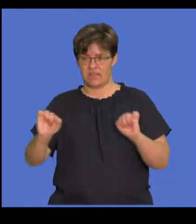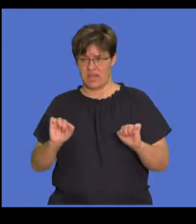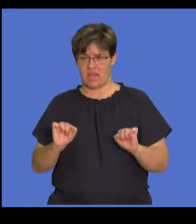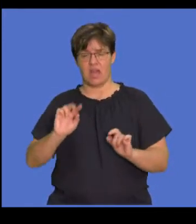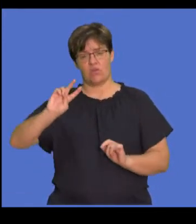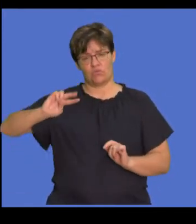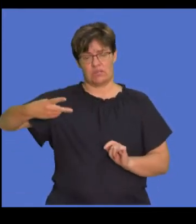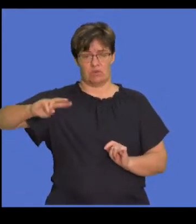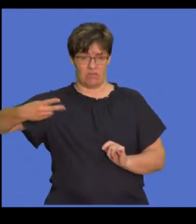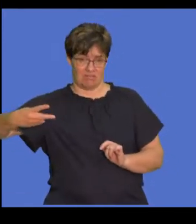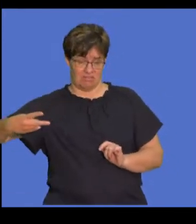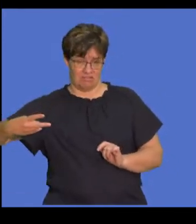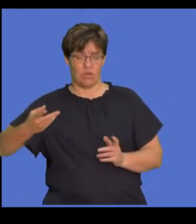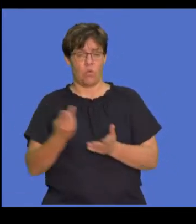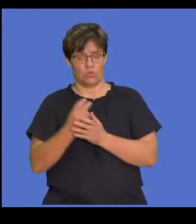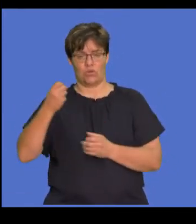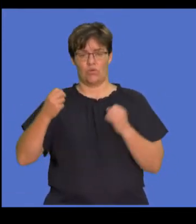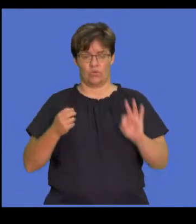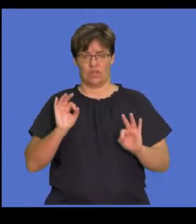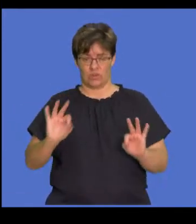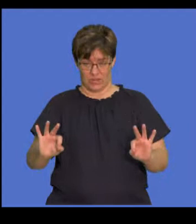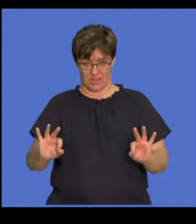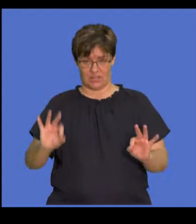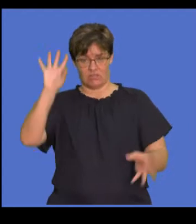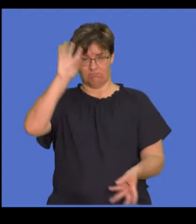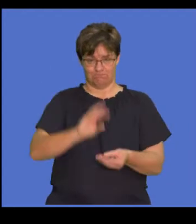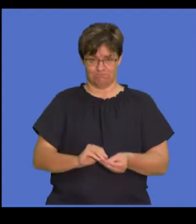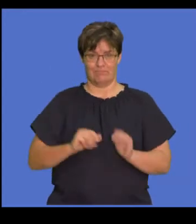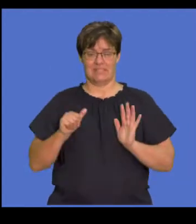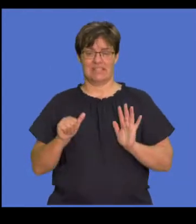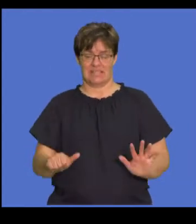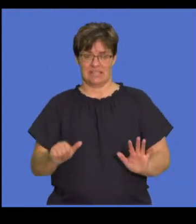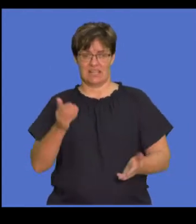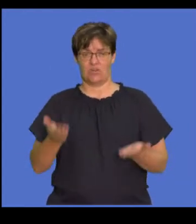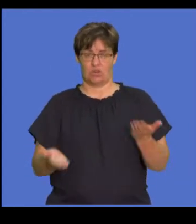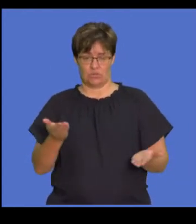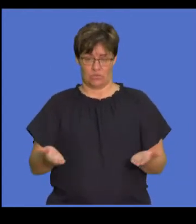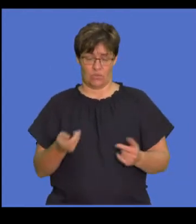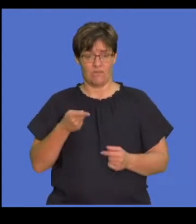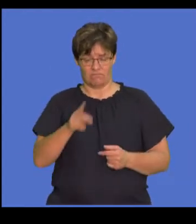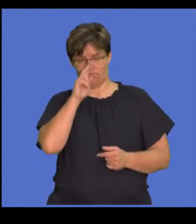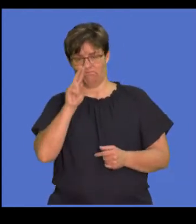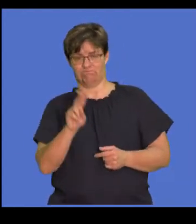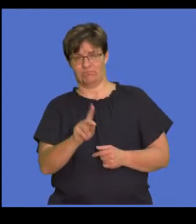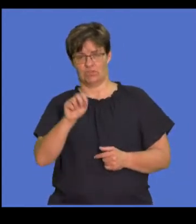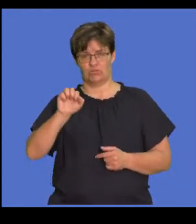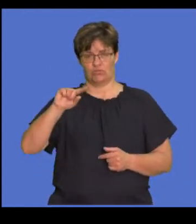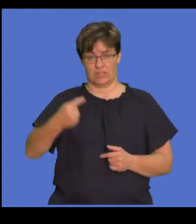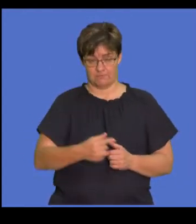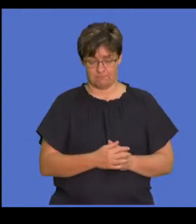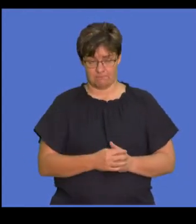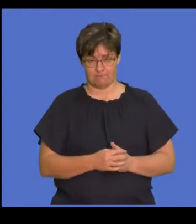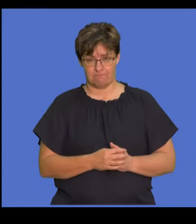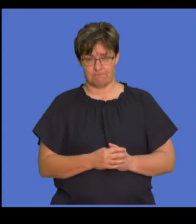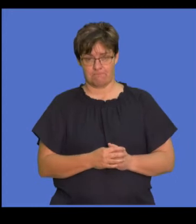their reciprocals, which are also 3. So in total, I have 6 ratios that we look at